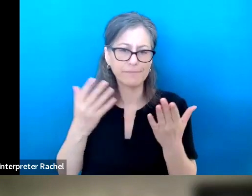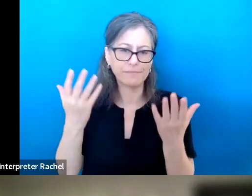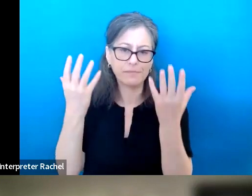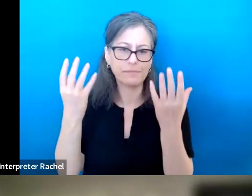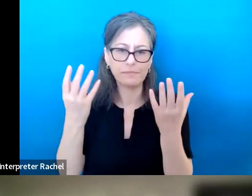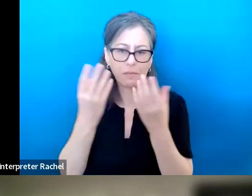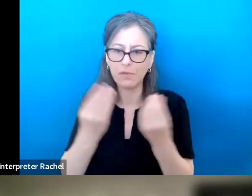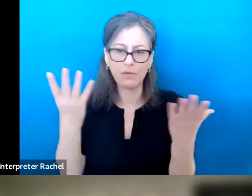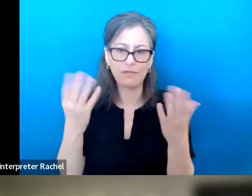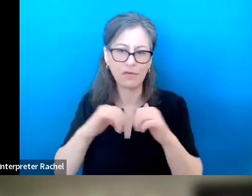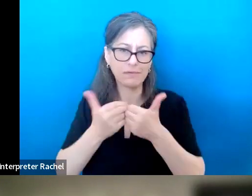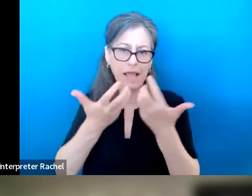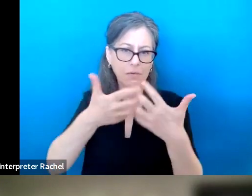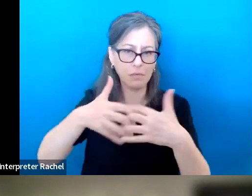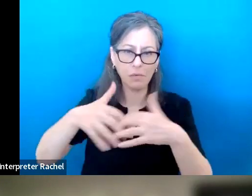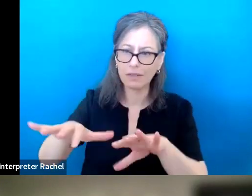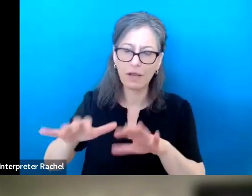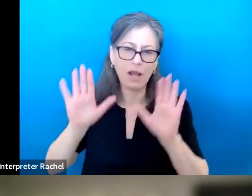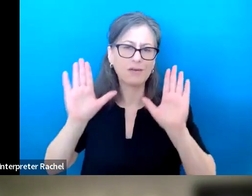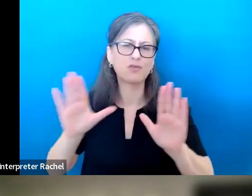know, fantastic and a great energy.